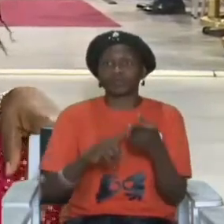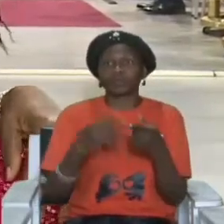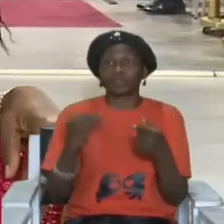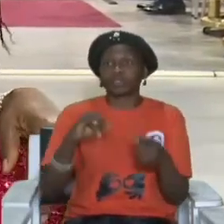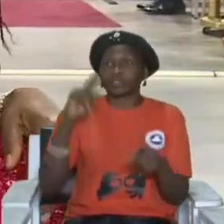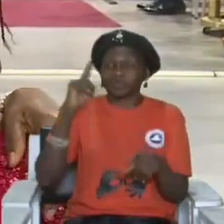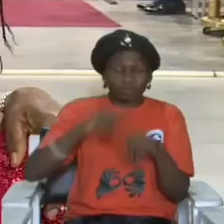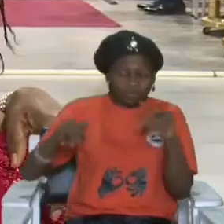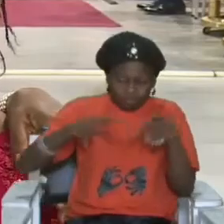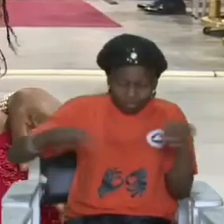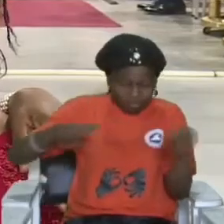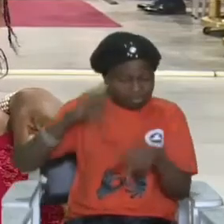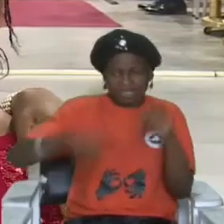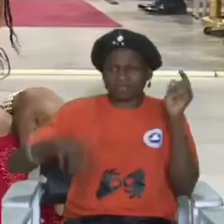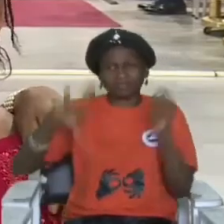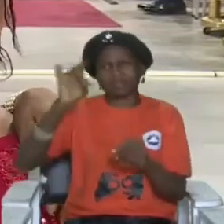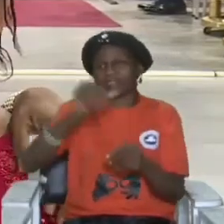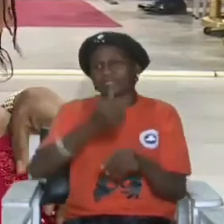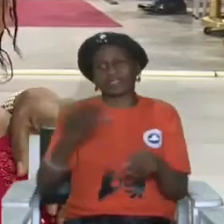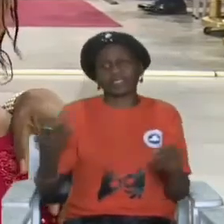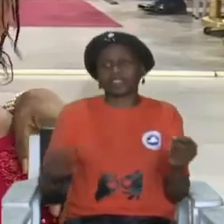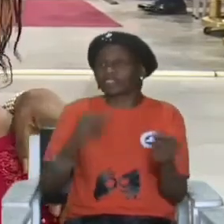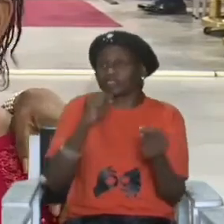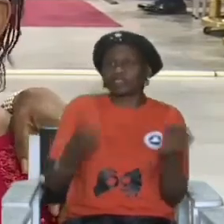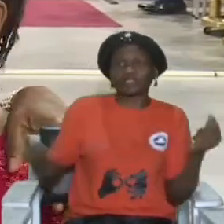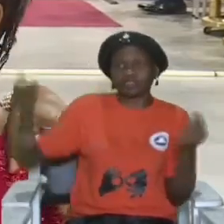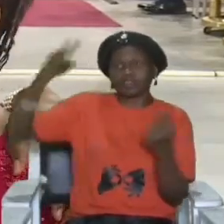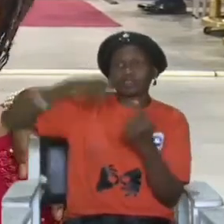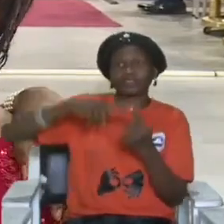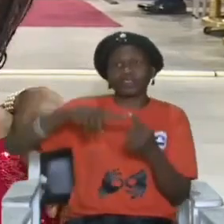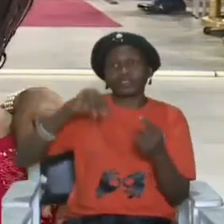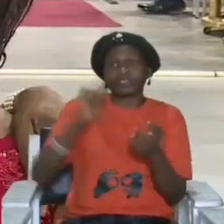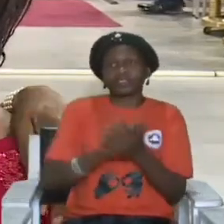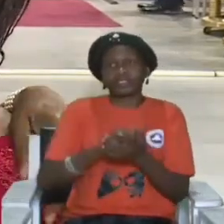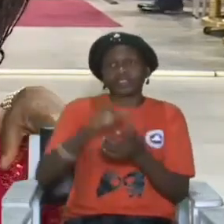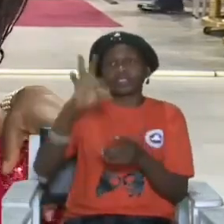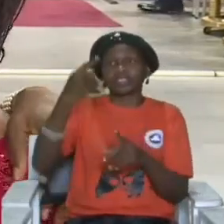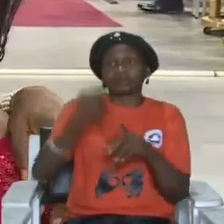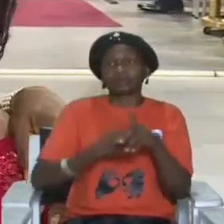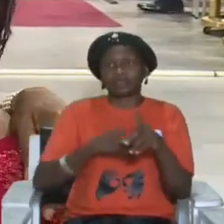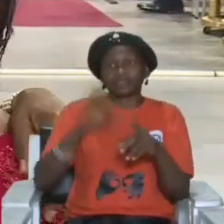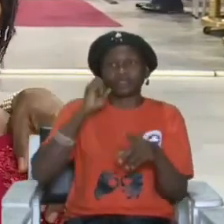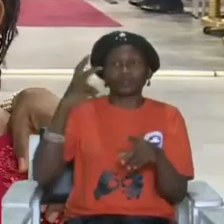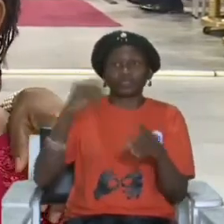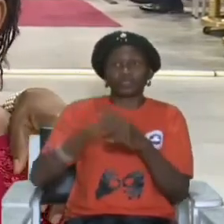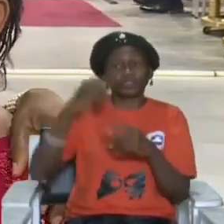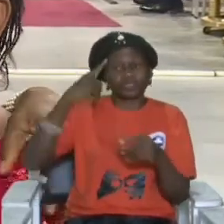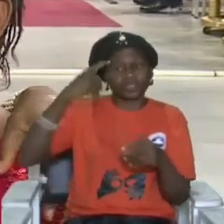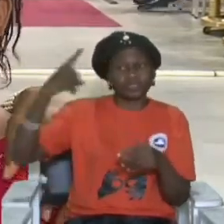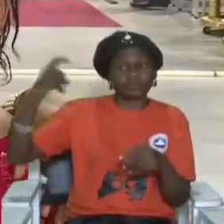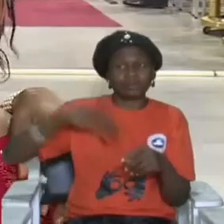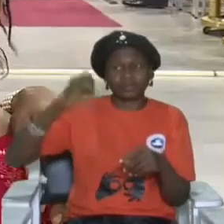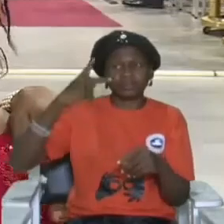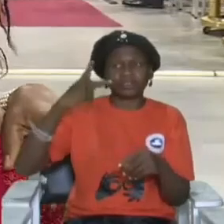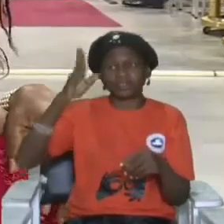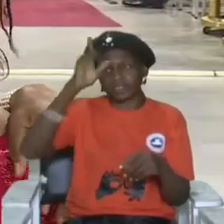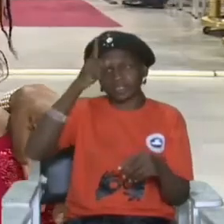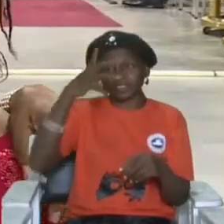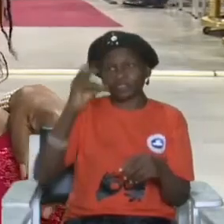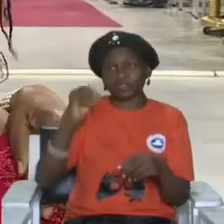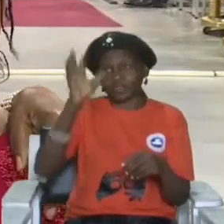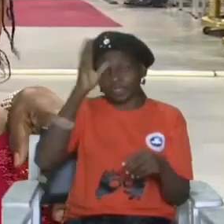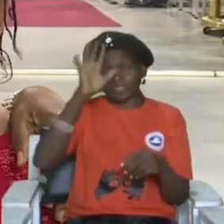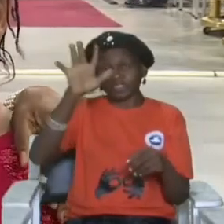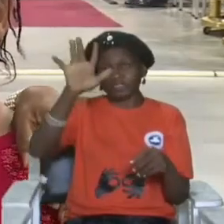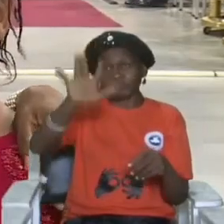not find anything. Not until that 9 months, I was in my dream and I saw Daddy. Daddy prayed